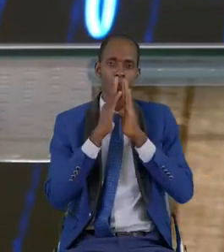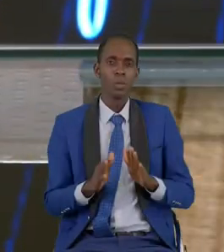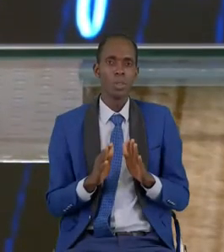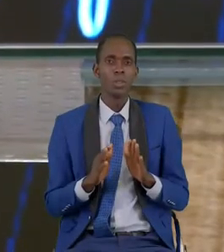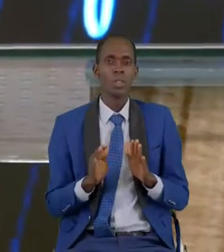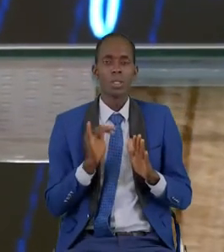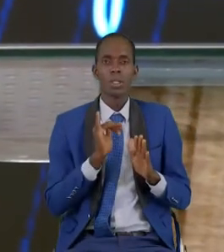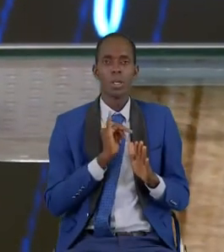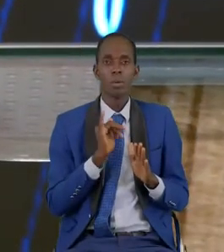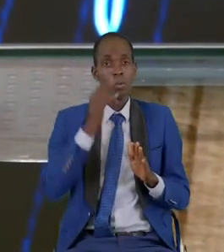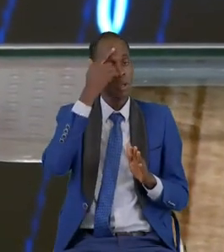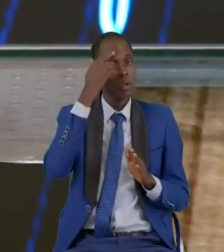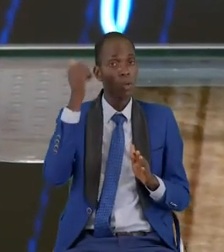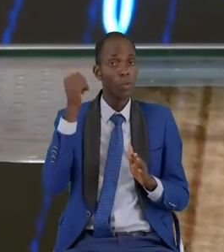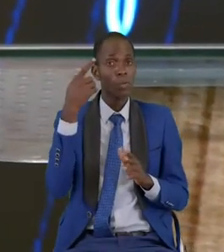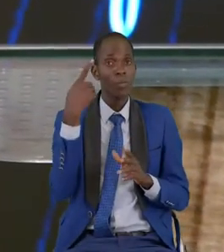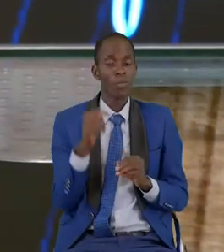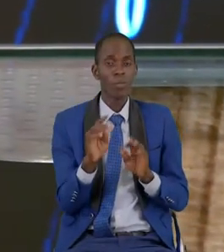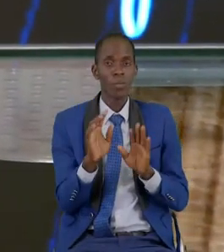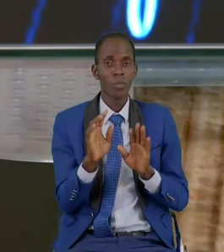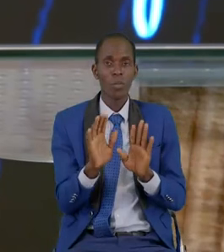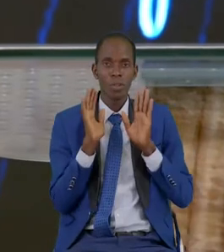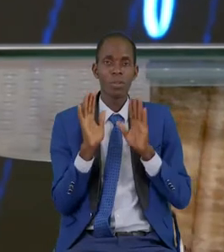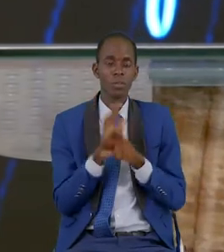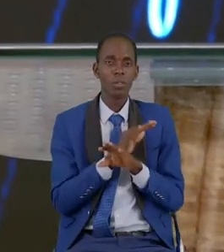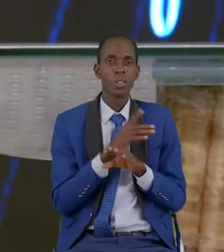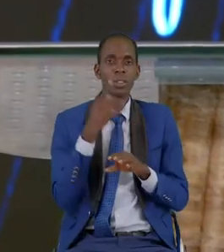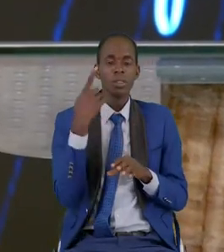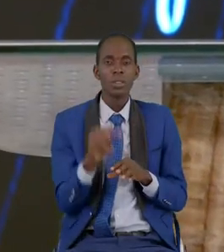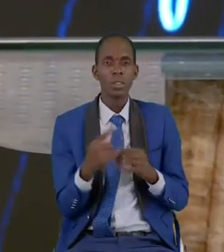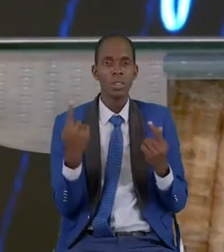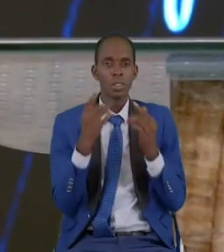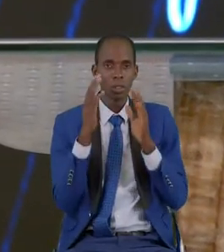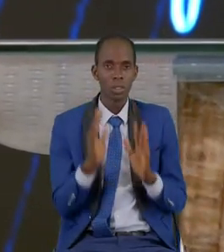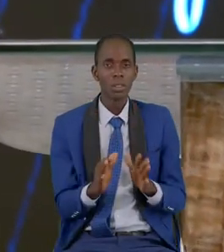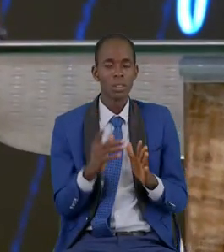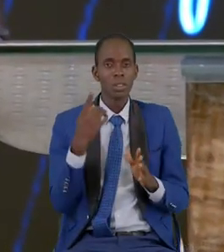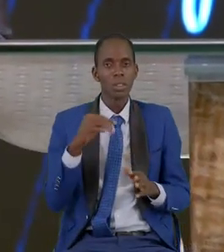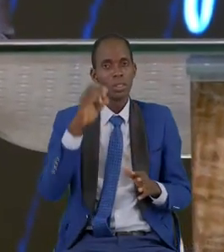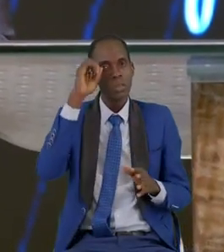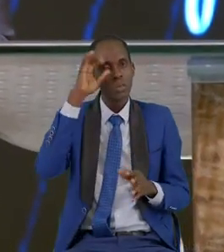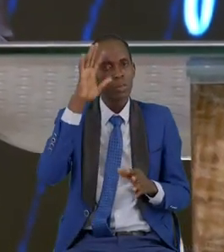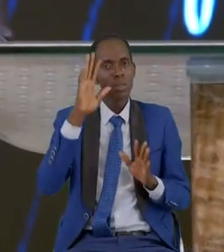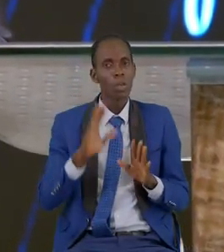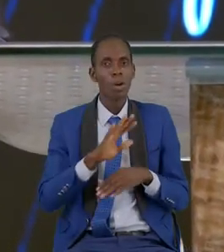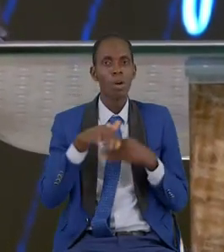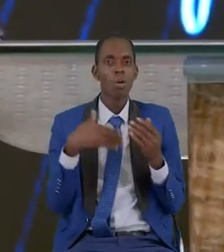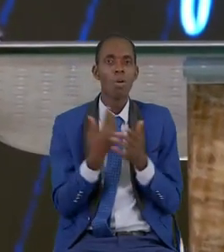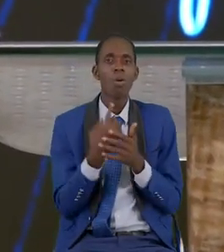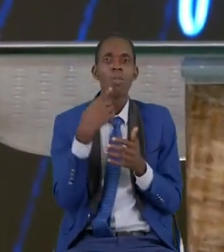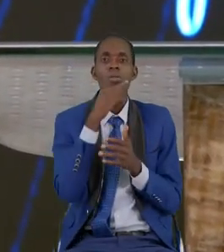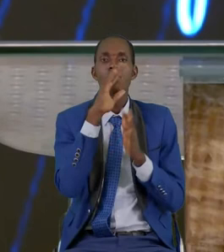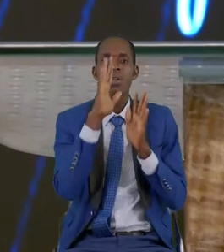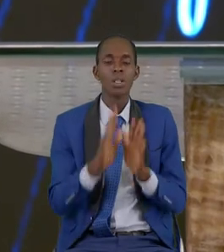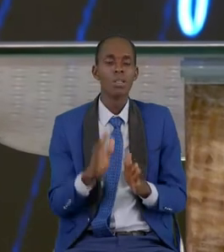because the fearful, the abominable, and the sorcerers, and all liars shall have their